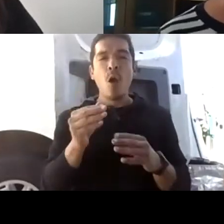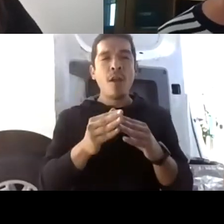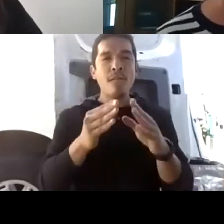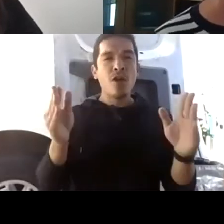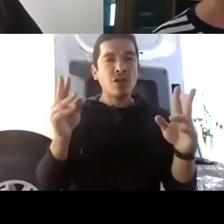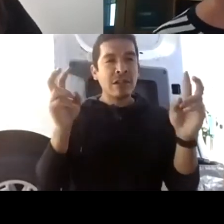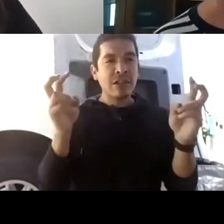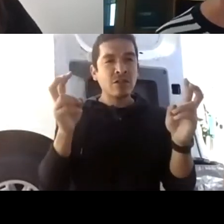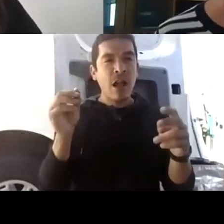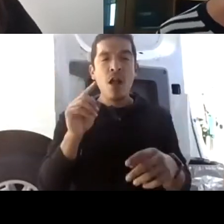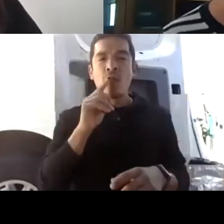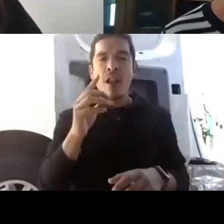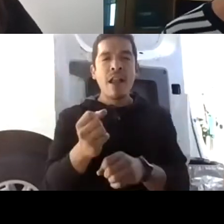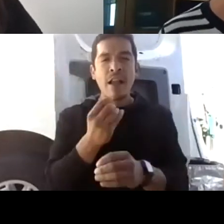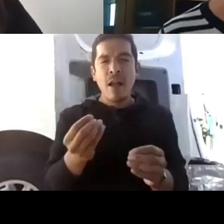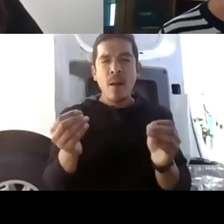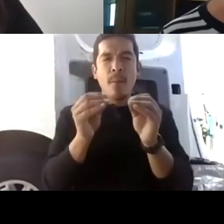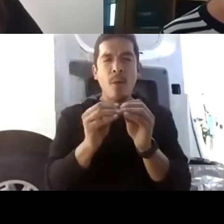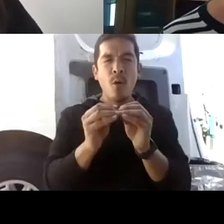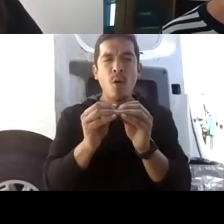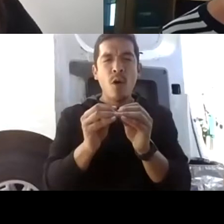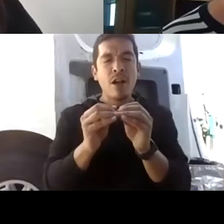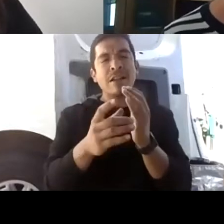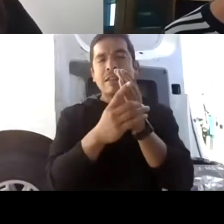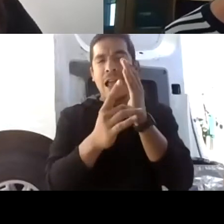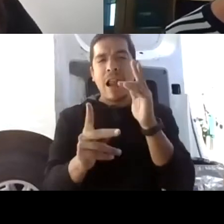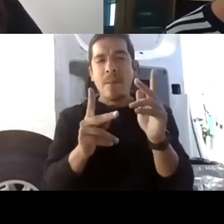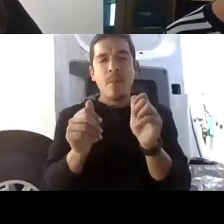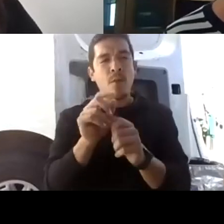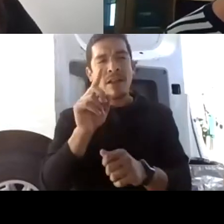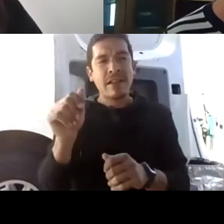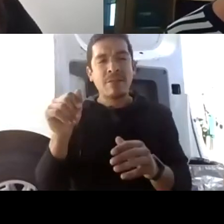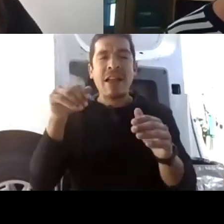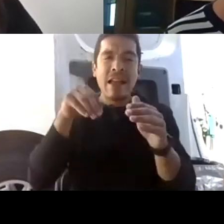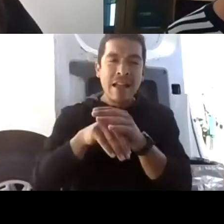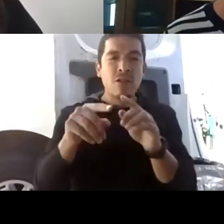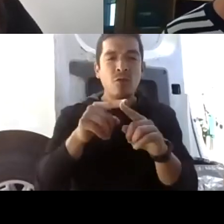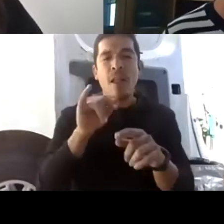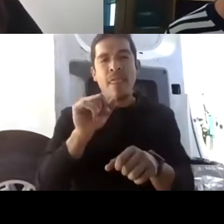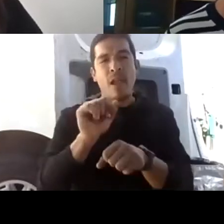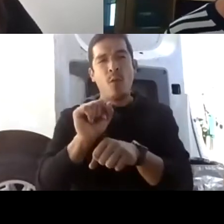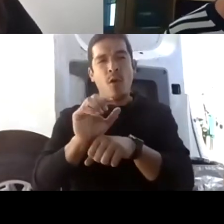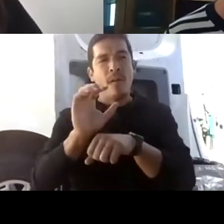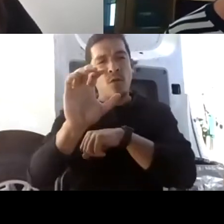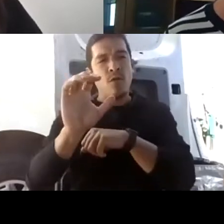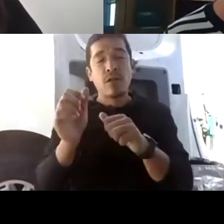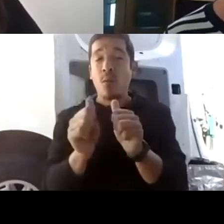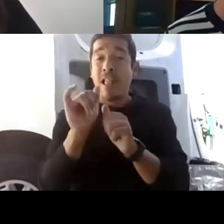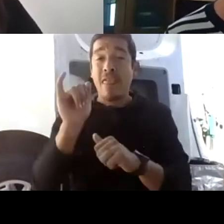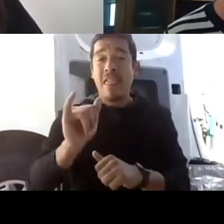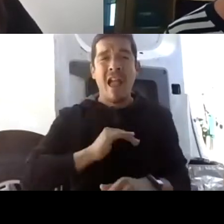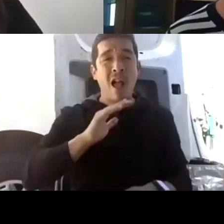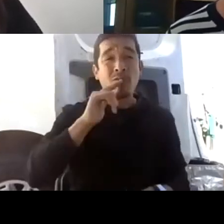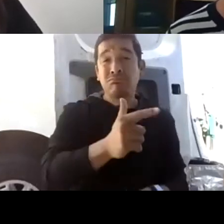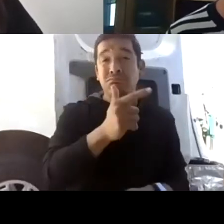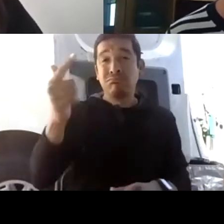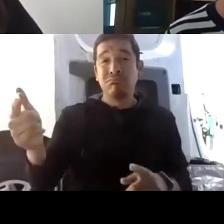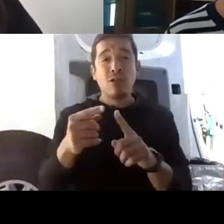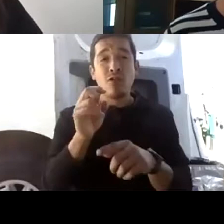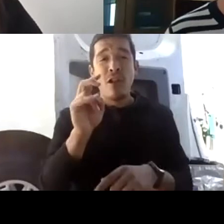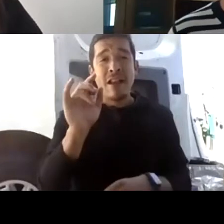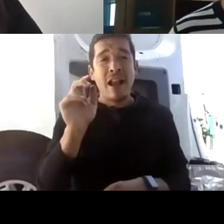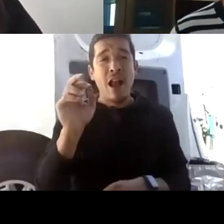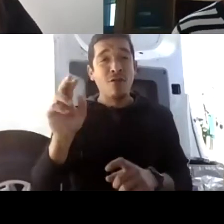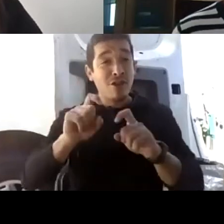to really get more incredibly talented people with disabilities into the workforce. And so with that, I'm going to turn it over to the Kennedy Krieger